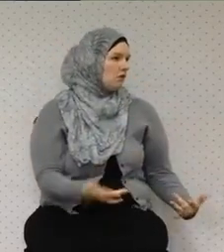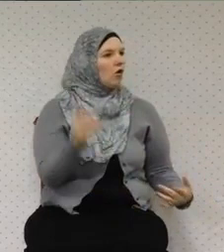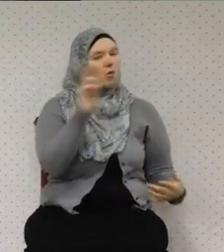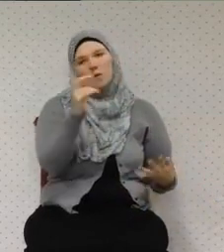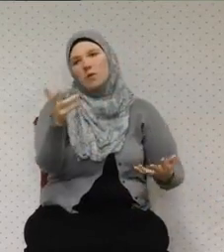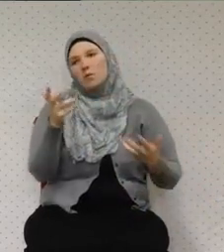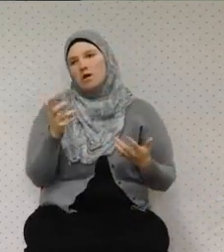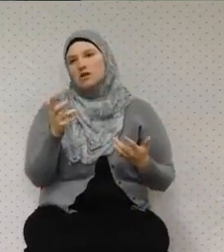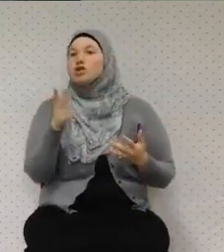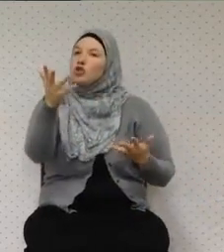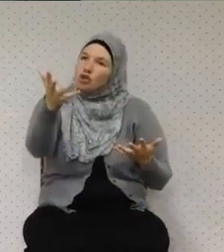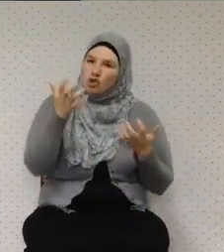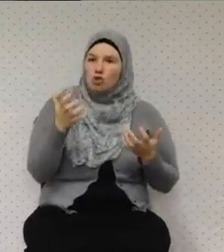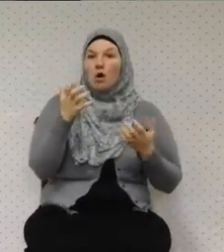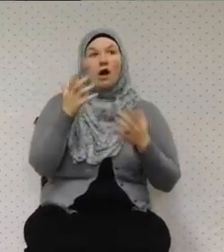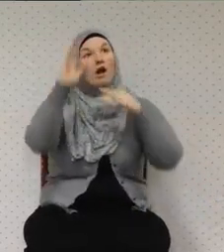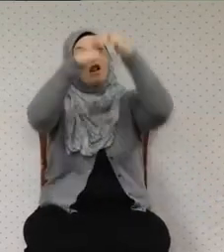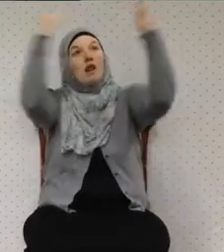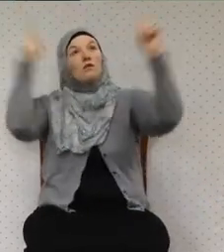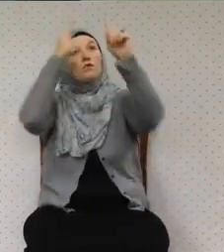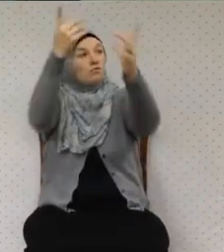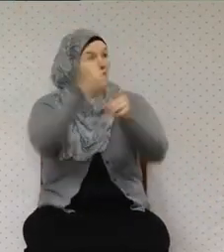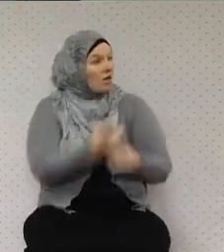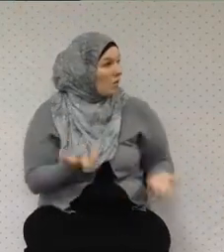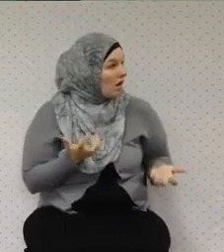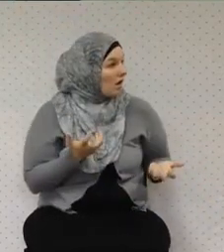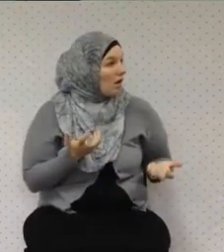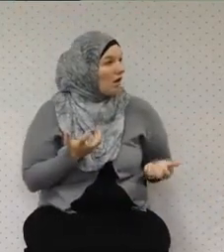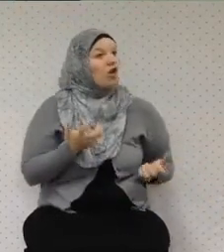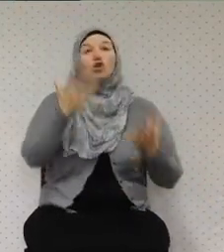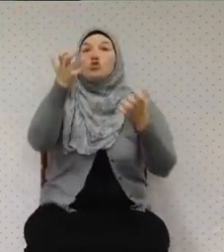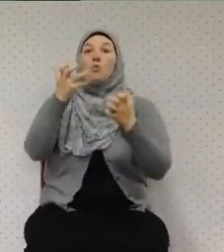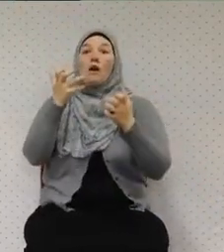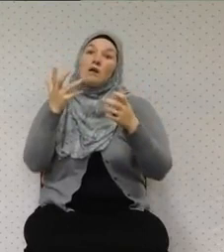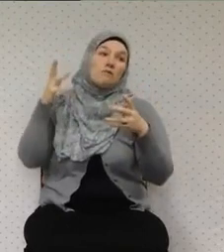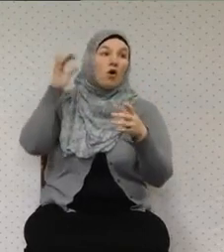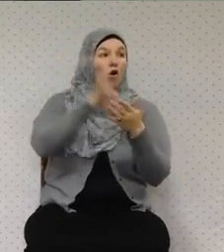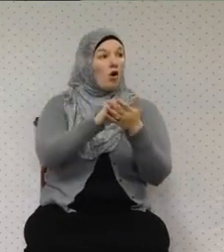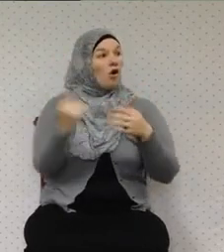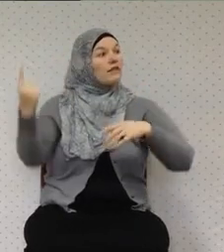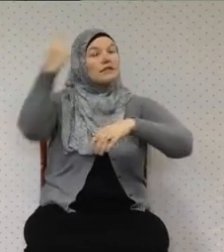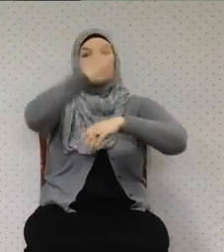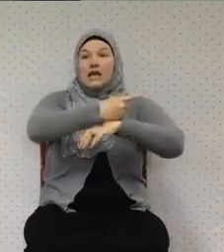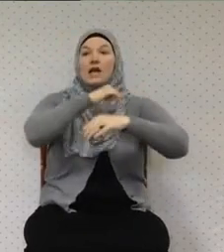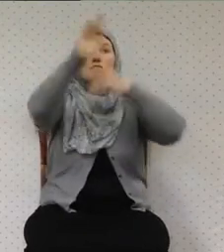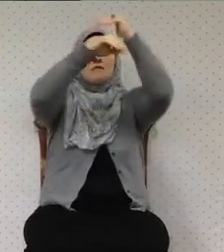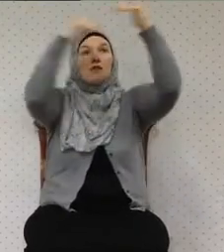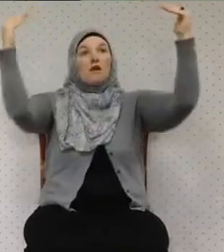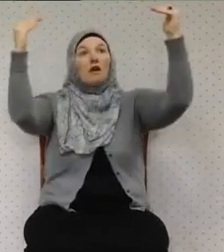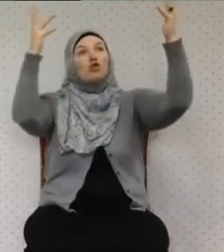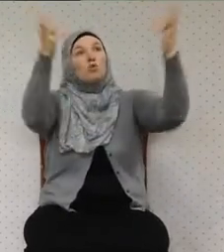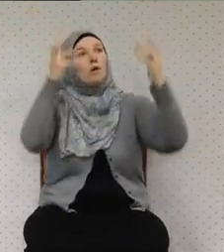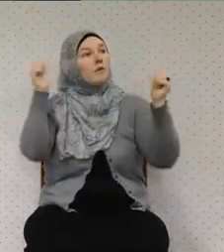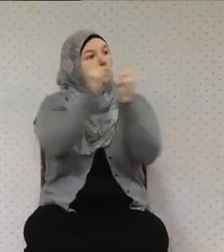we want to be. So you want to be in paradise. You want to be even with the Prophet sallallahu alaihi wasallam in the highest place of